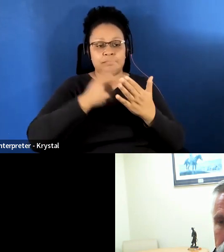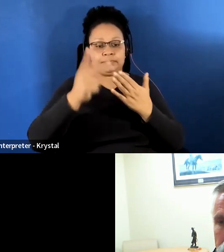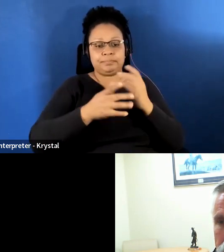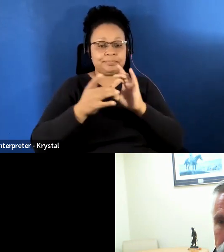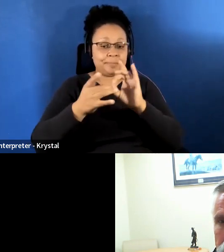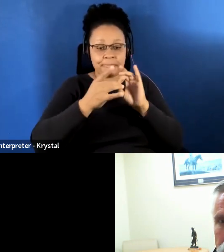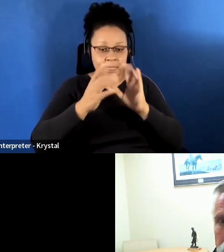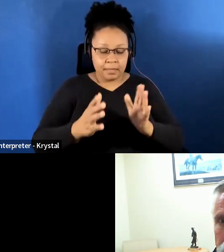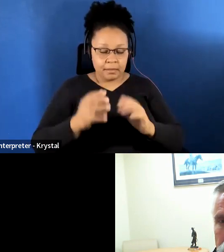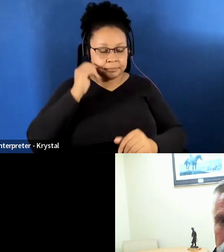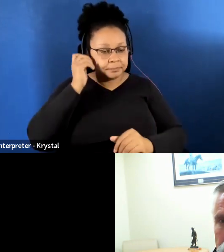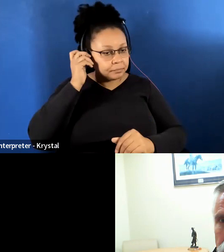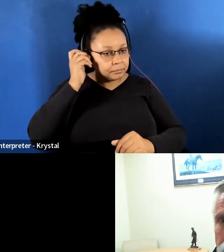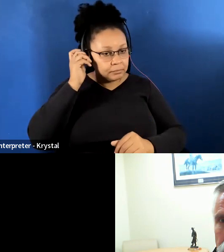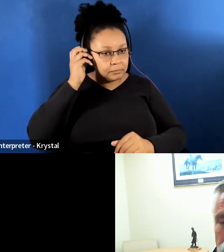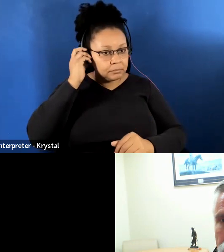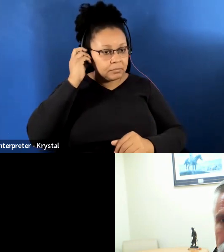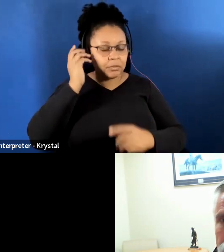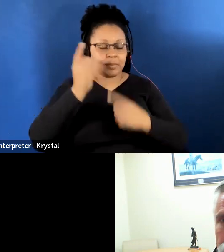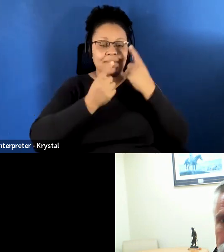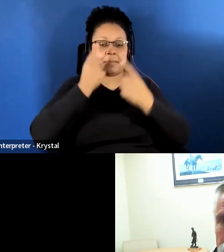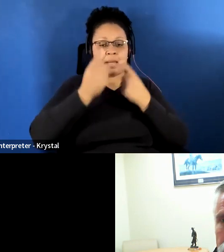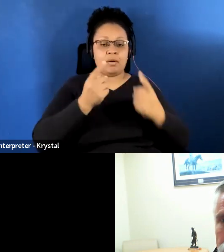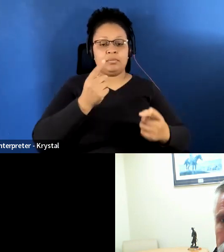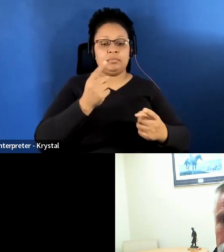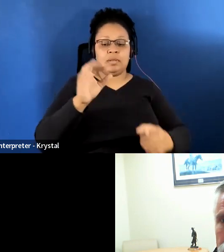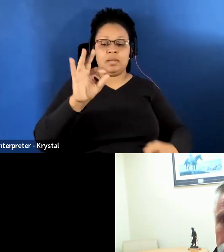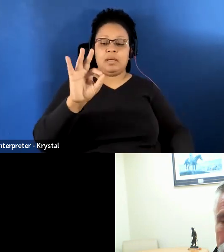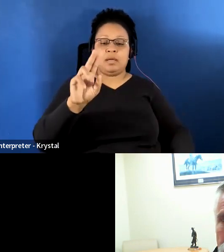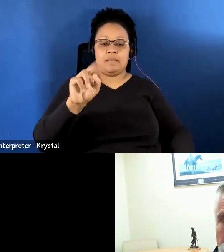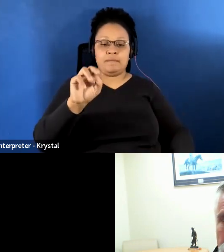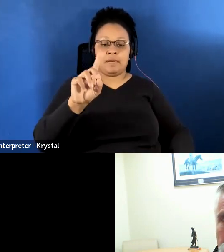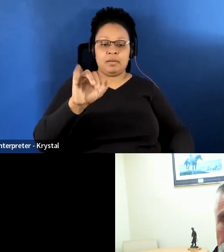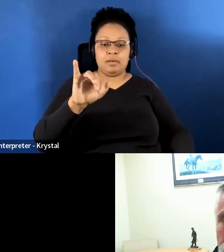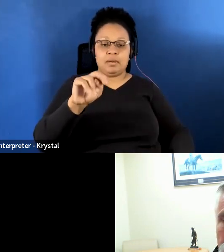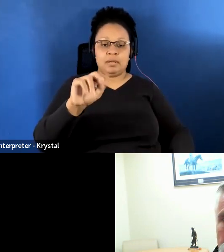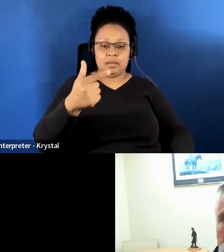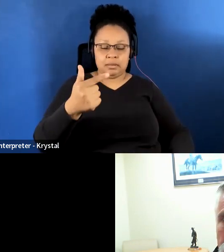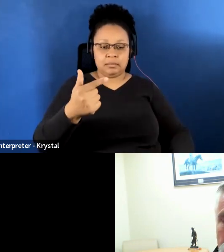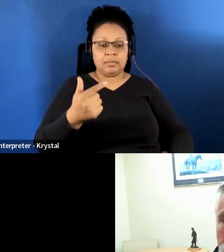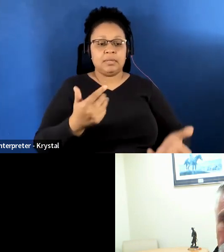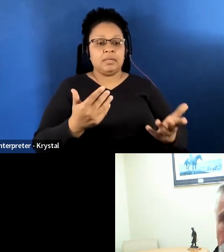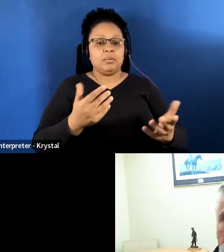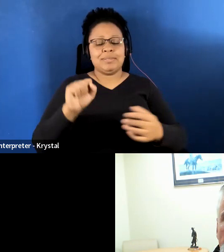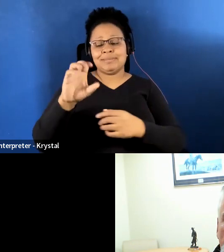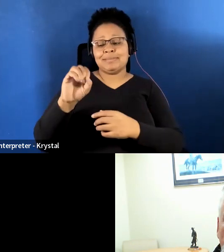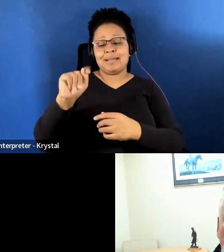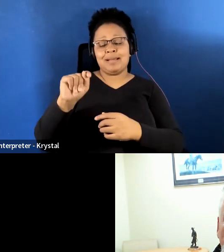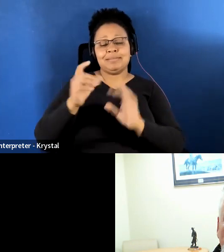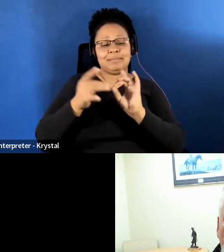Yes, yes. Going back to that funding, Kay, you know, because when Scott was talking about